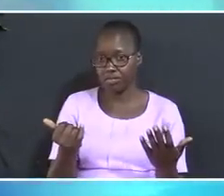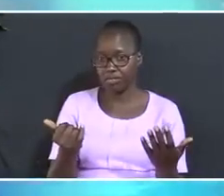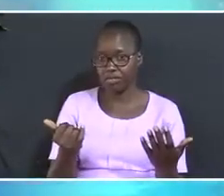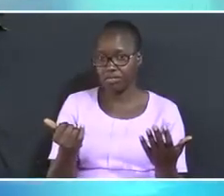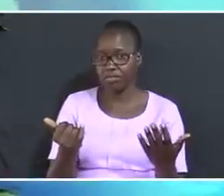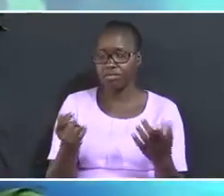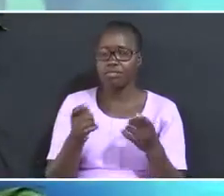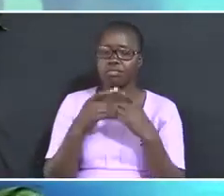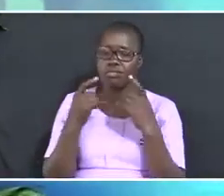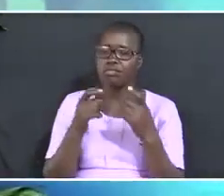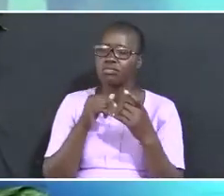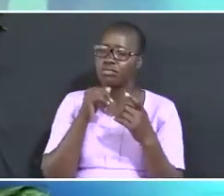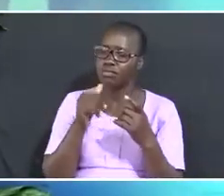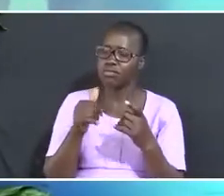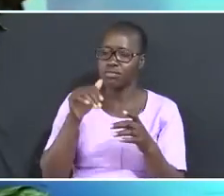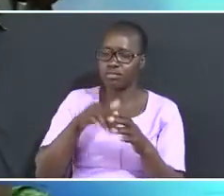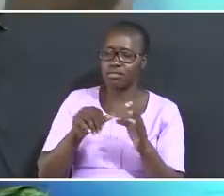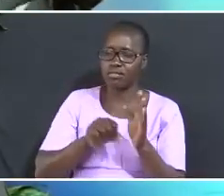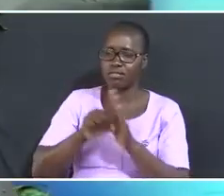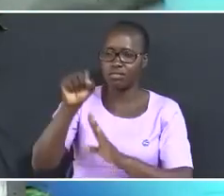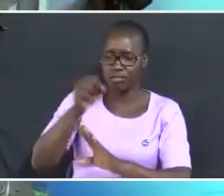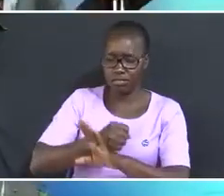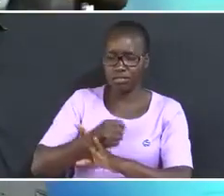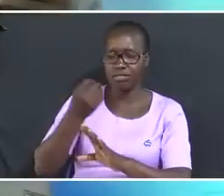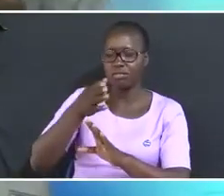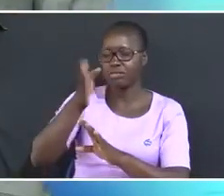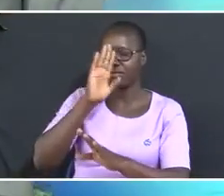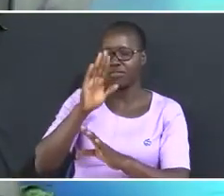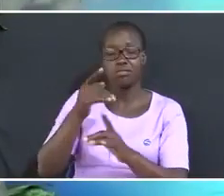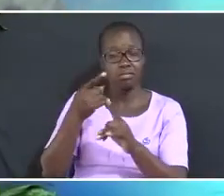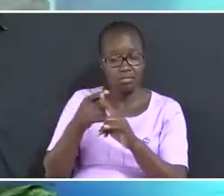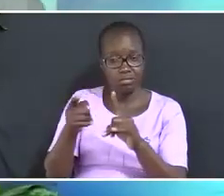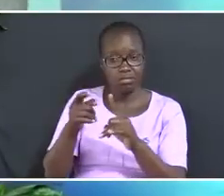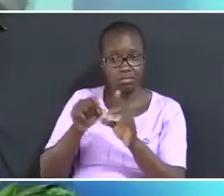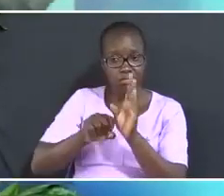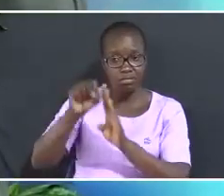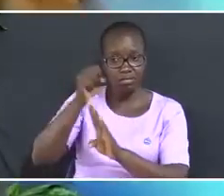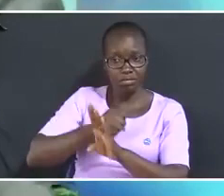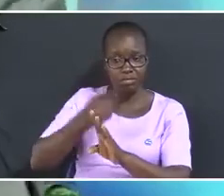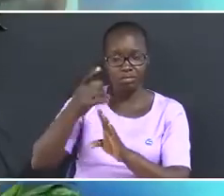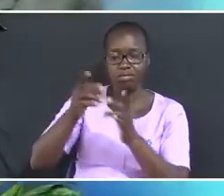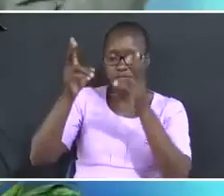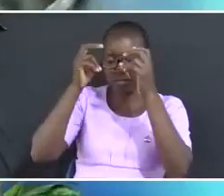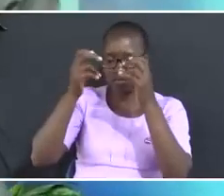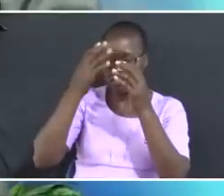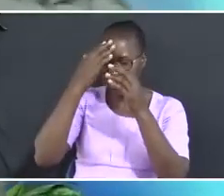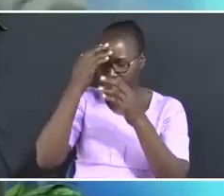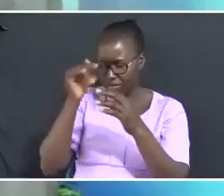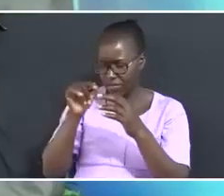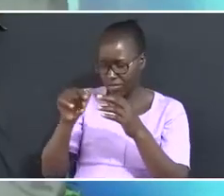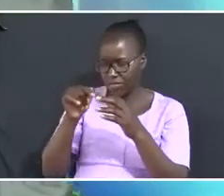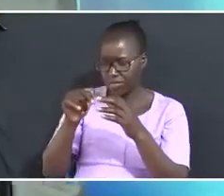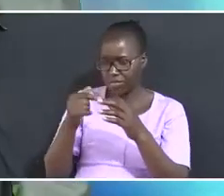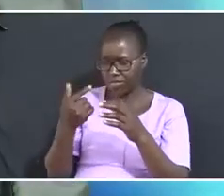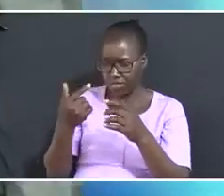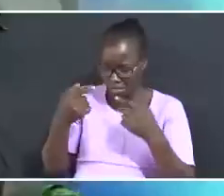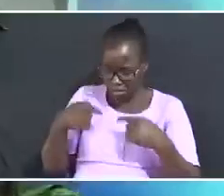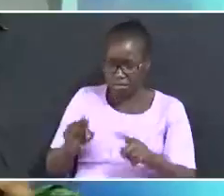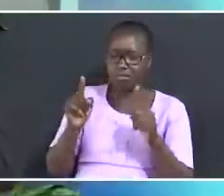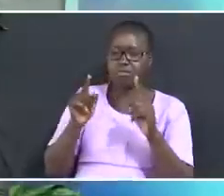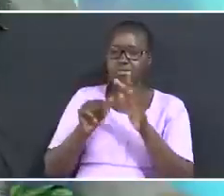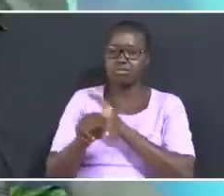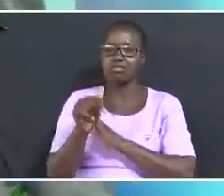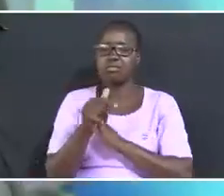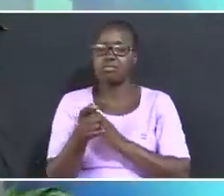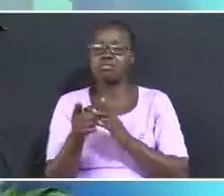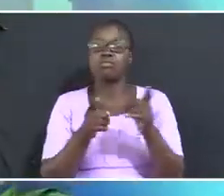stealing is not in the syllabus of God. It's in the syllabus of Satan. And because we put ourselves under that captivity, we learn